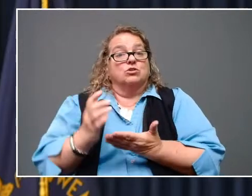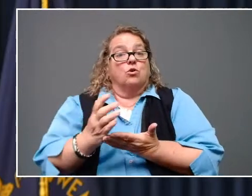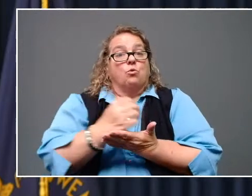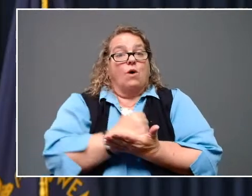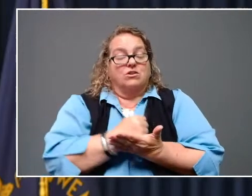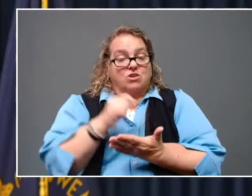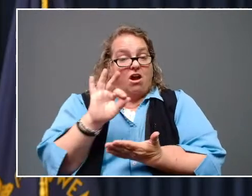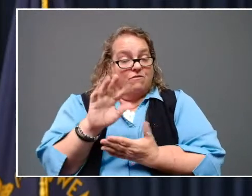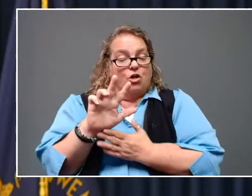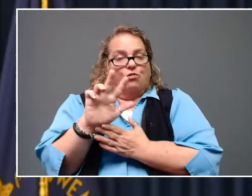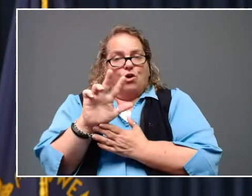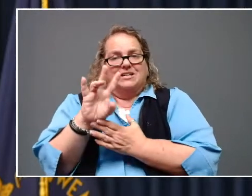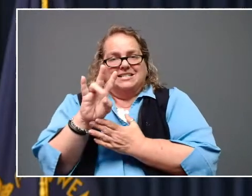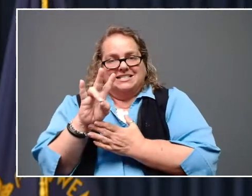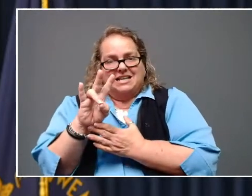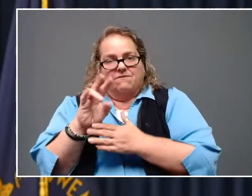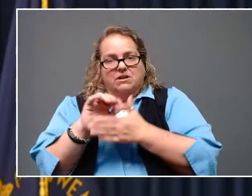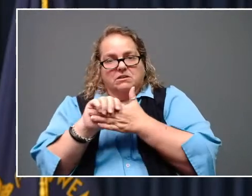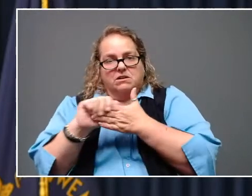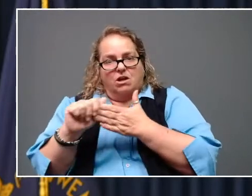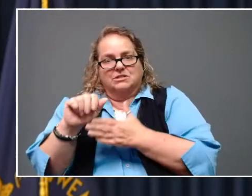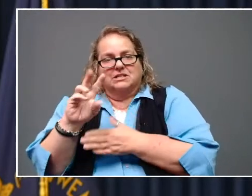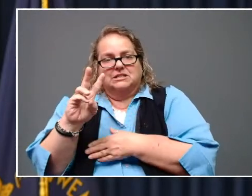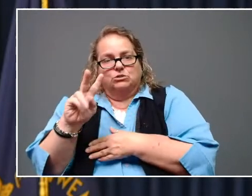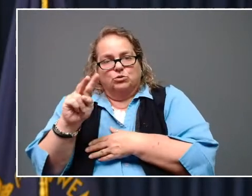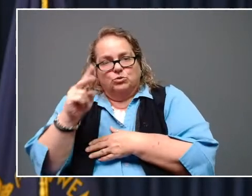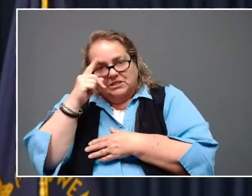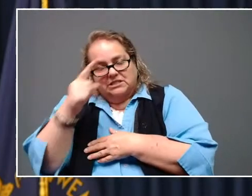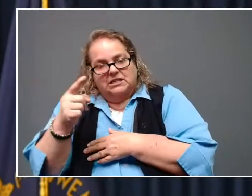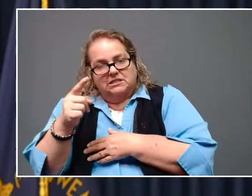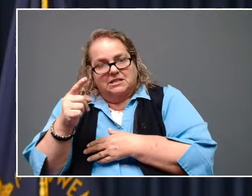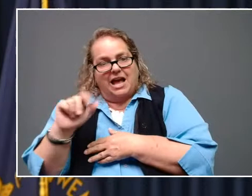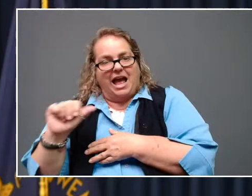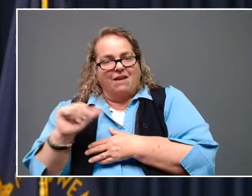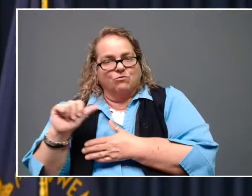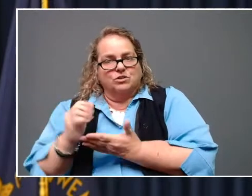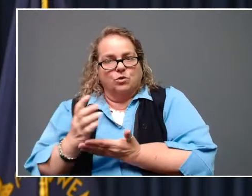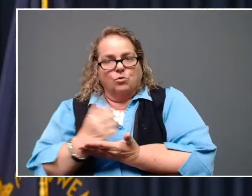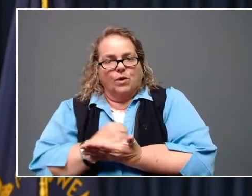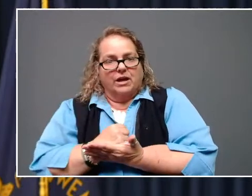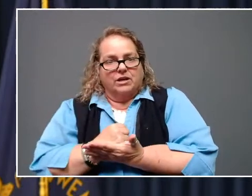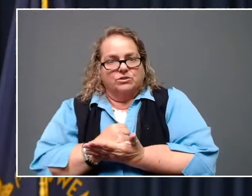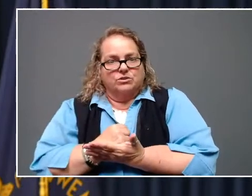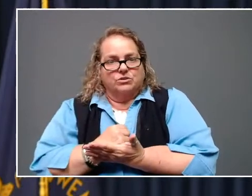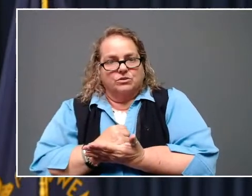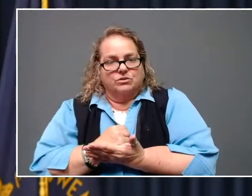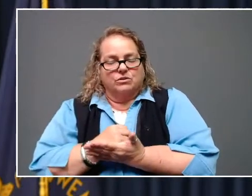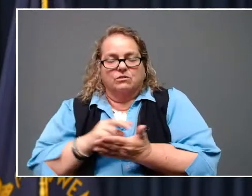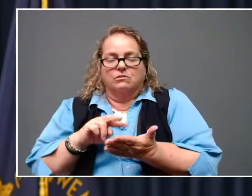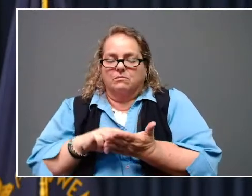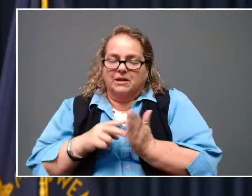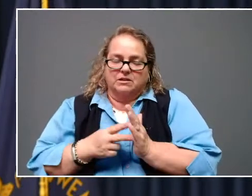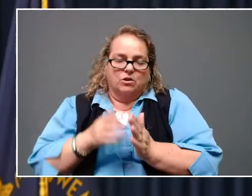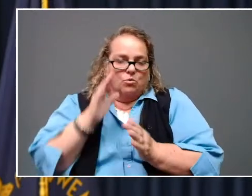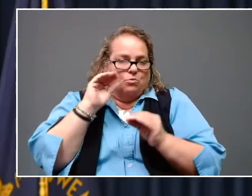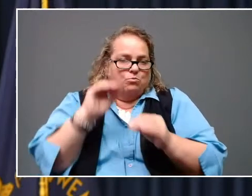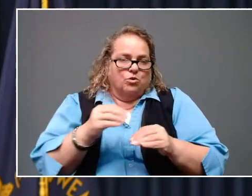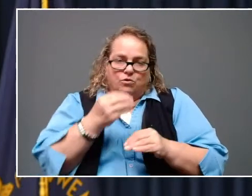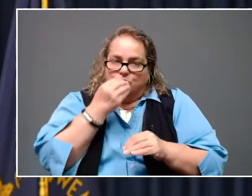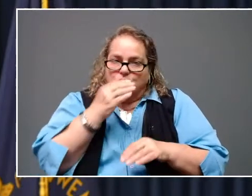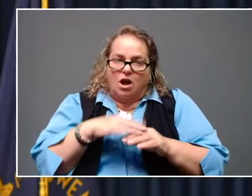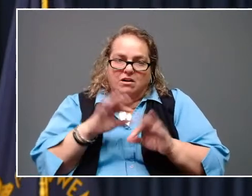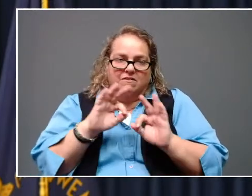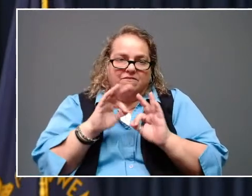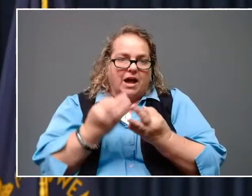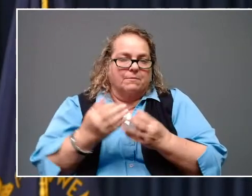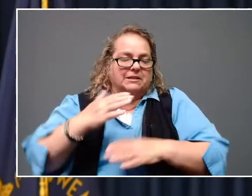$37.62, meaning it's going to put food on our families' tables and be a